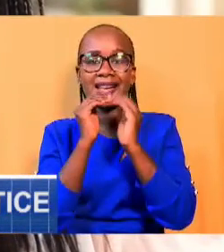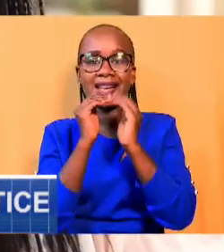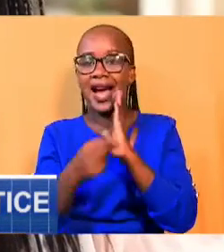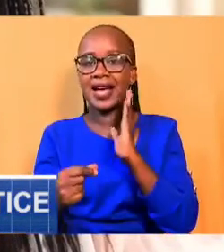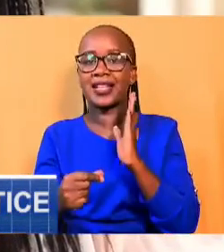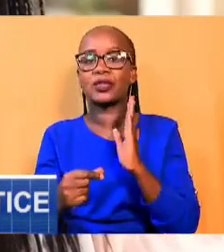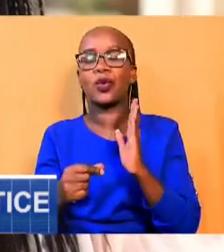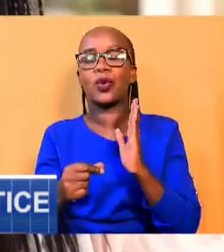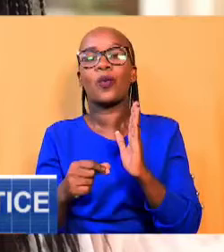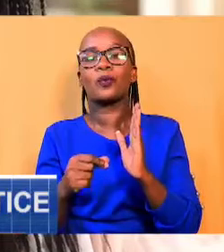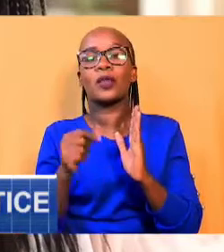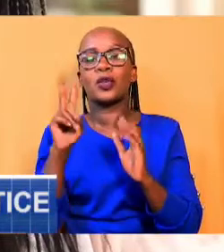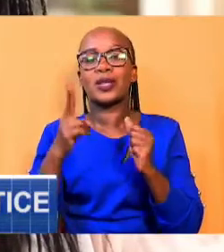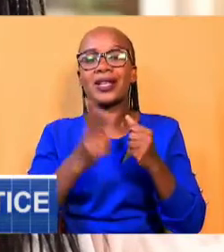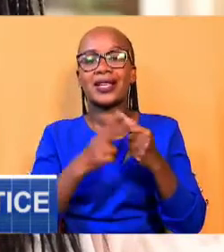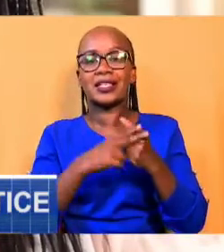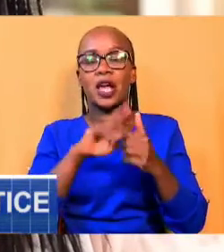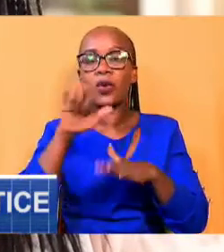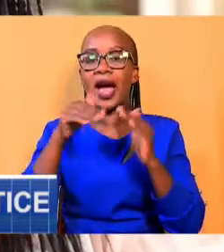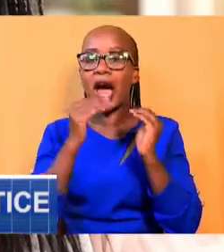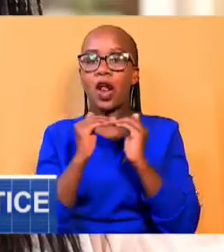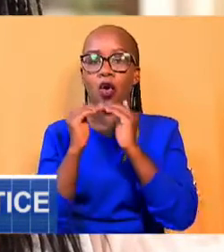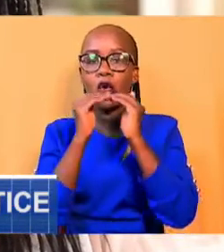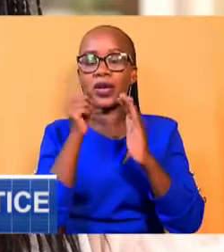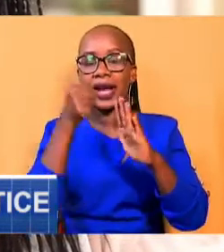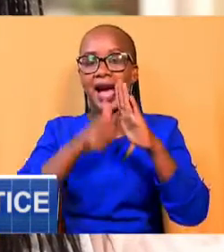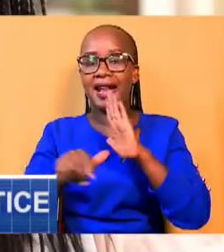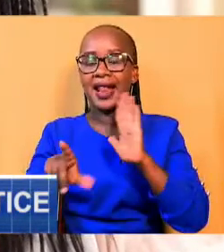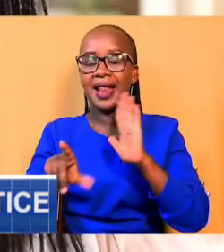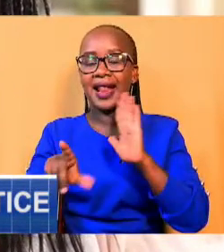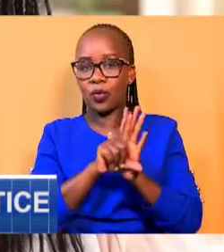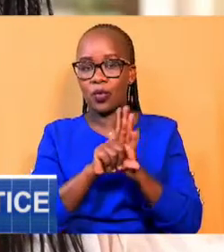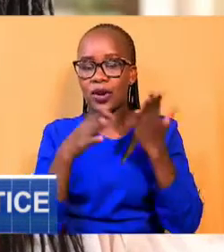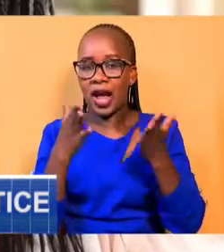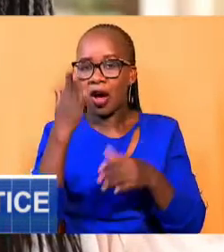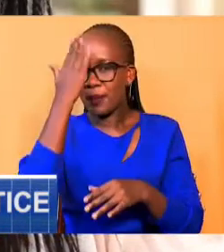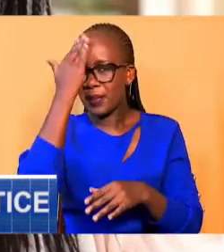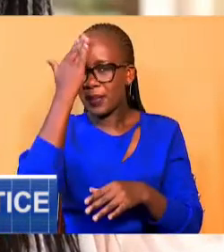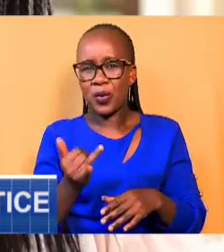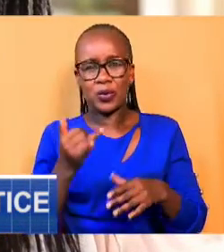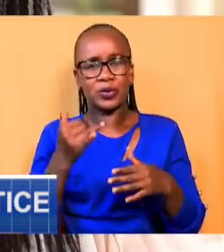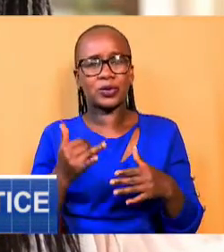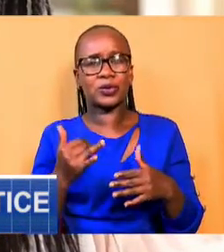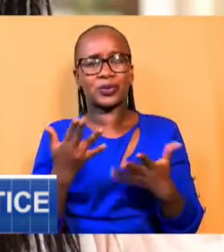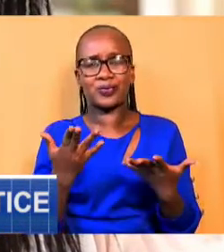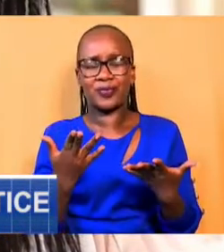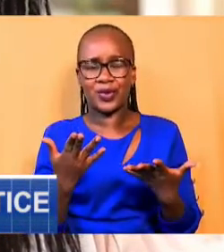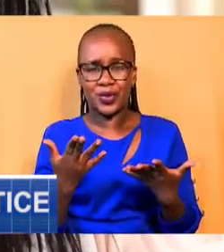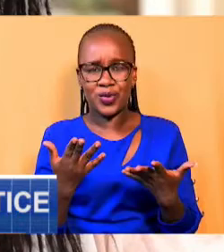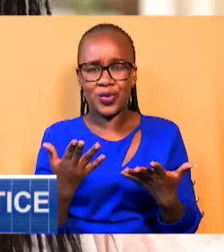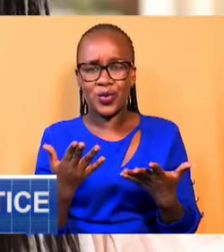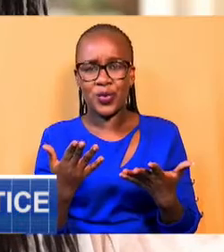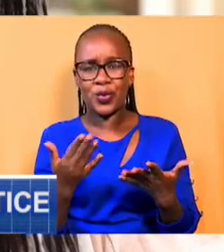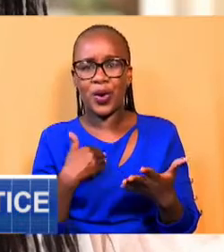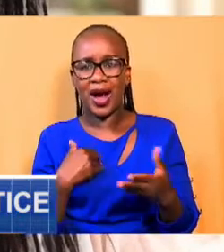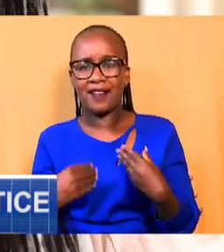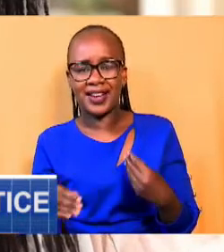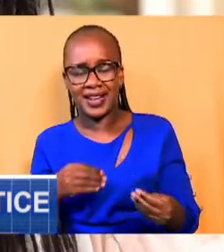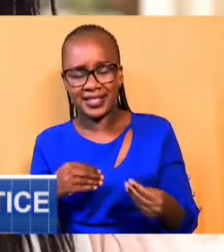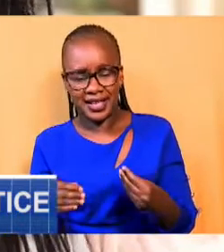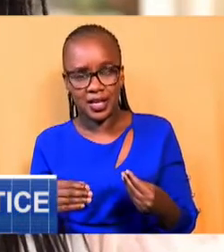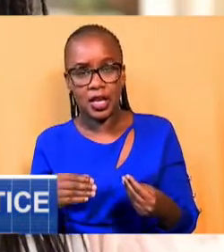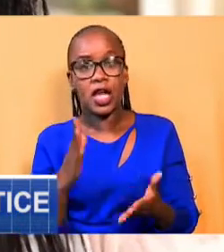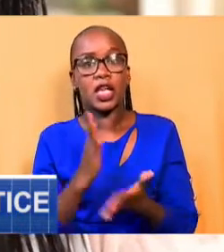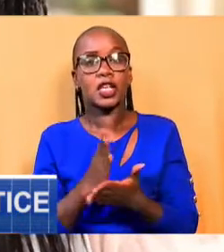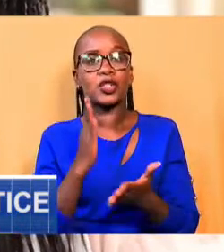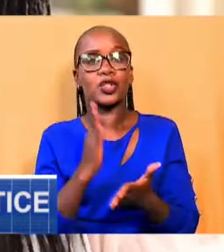Article 27 of the Constitution of Kenya says we are all equal under the law. So just because you arrested me for a crime I